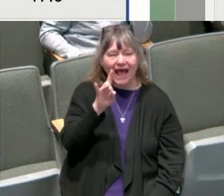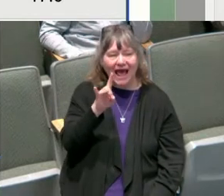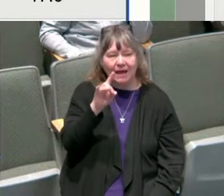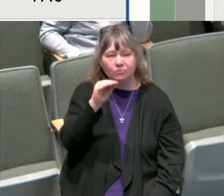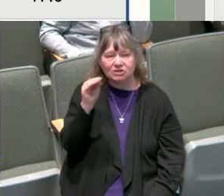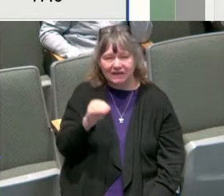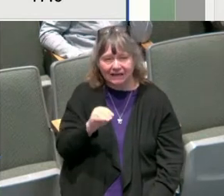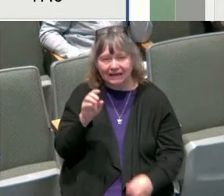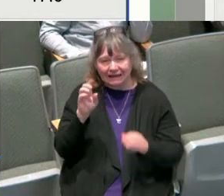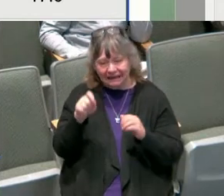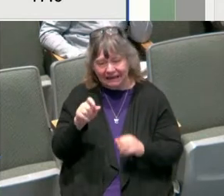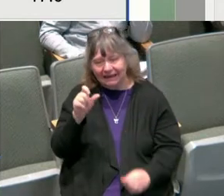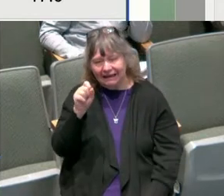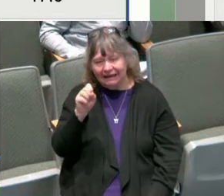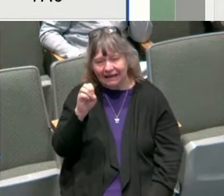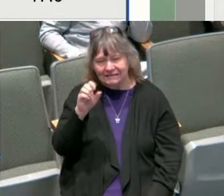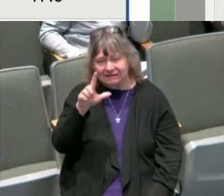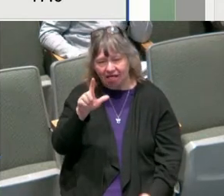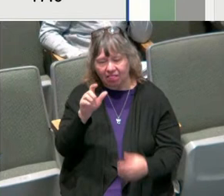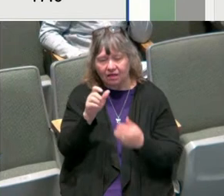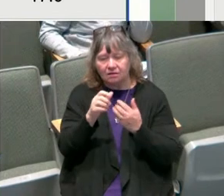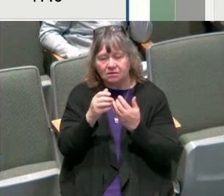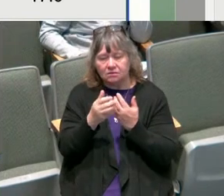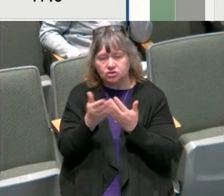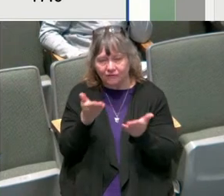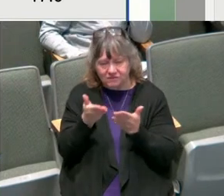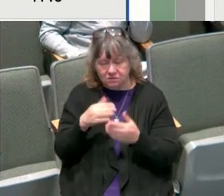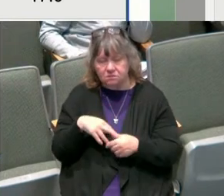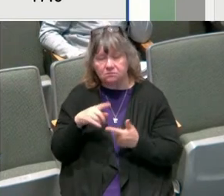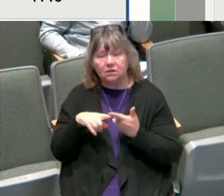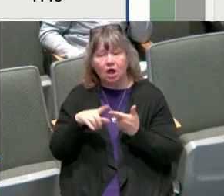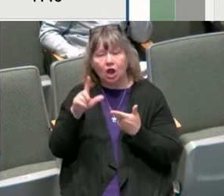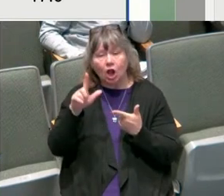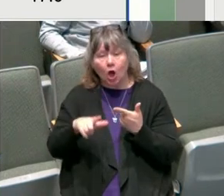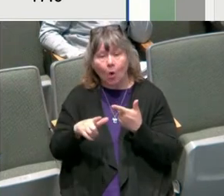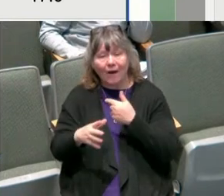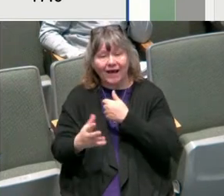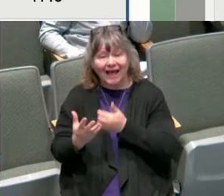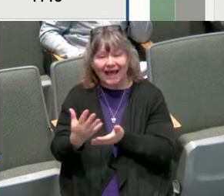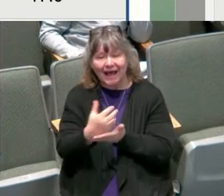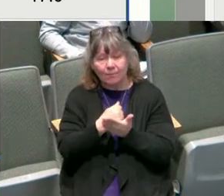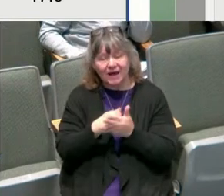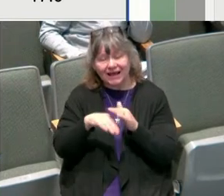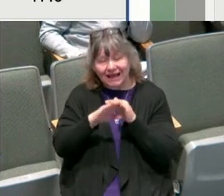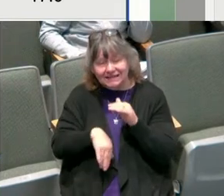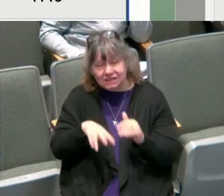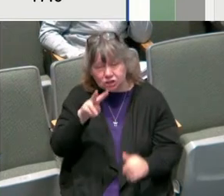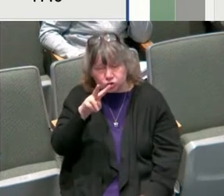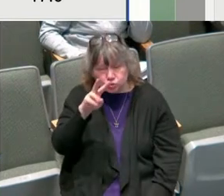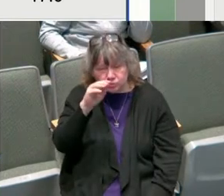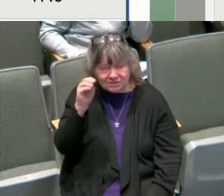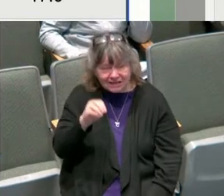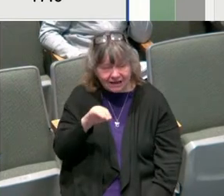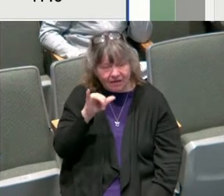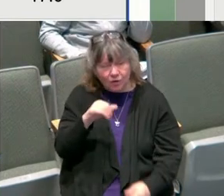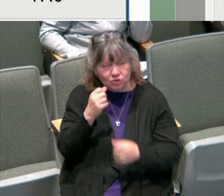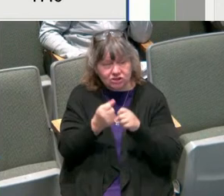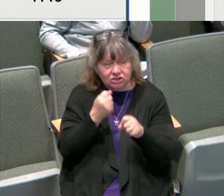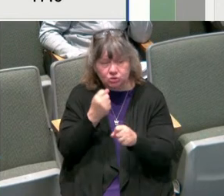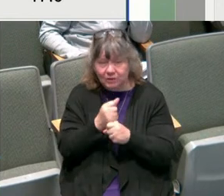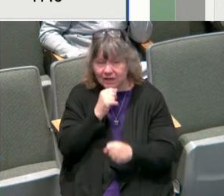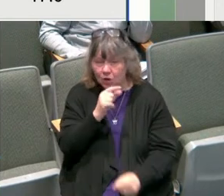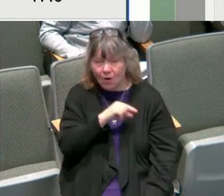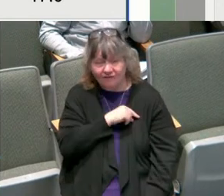needed Esau services low income less than two percent and those were years in which we didn't even